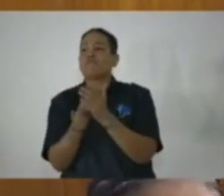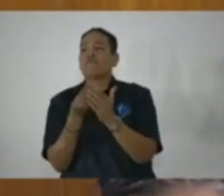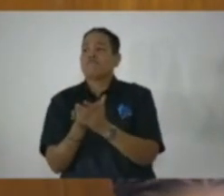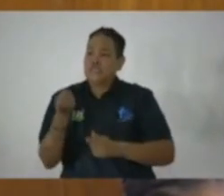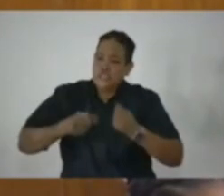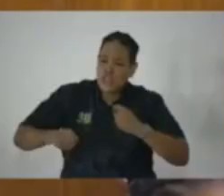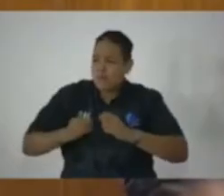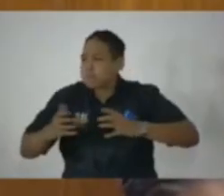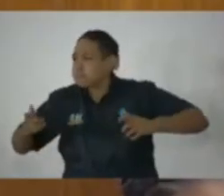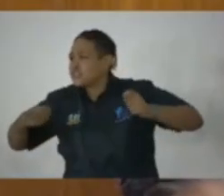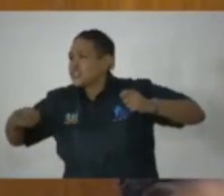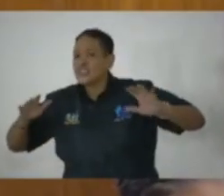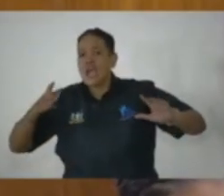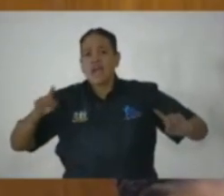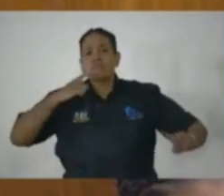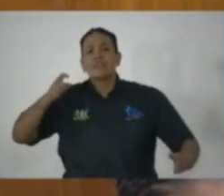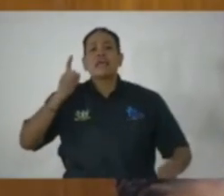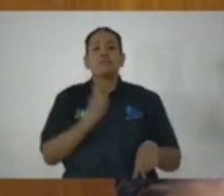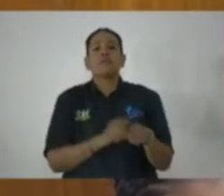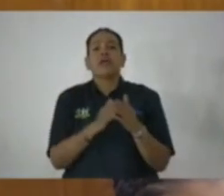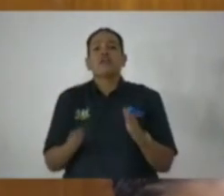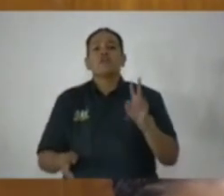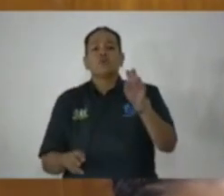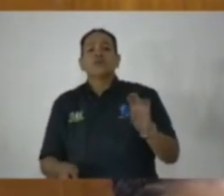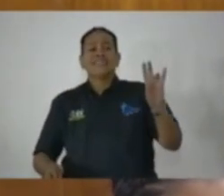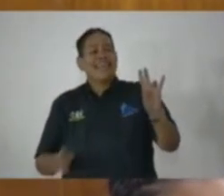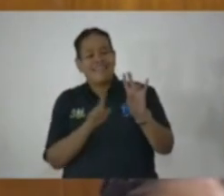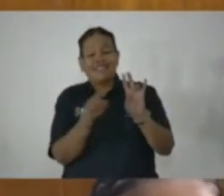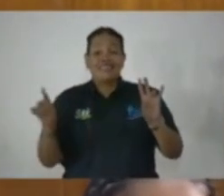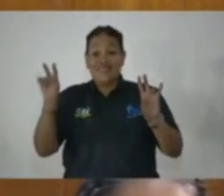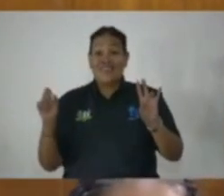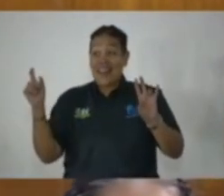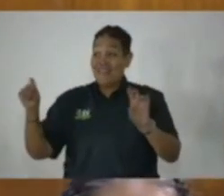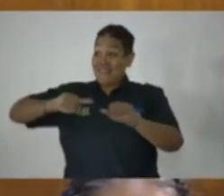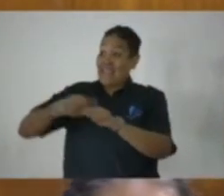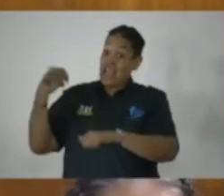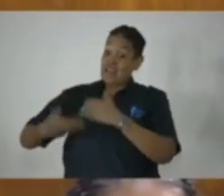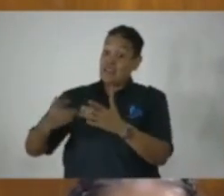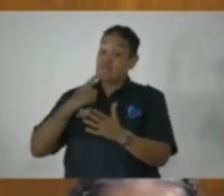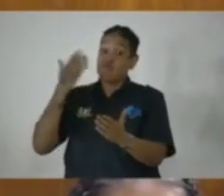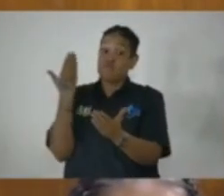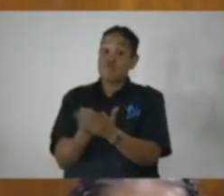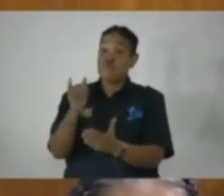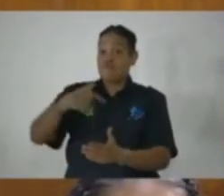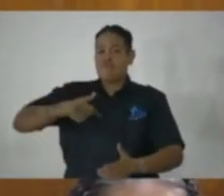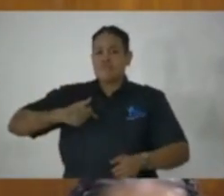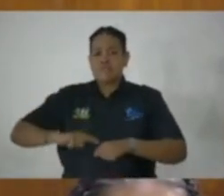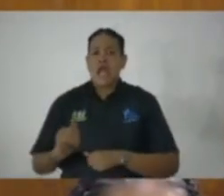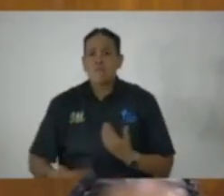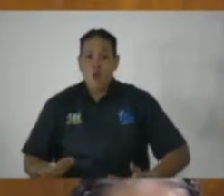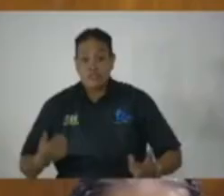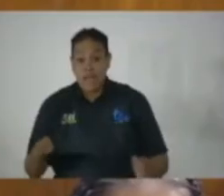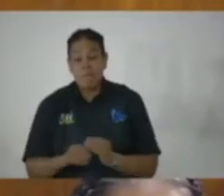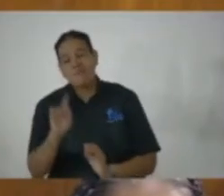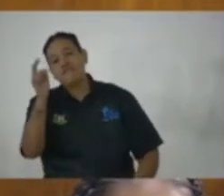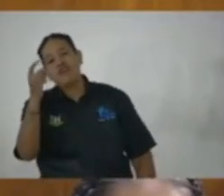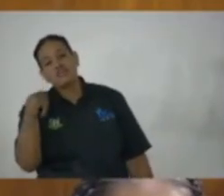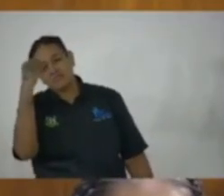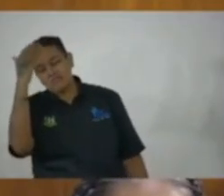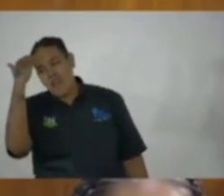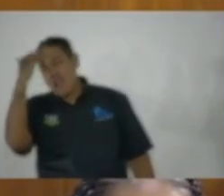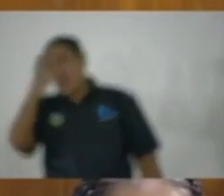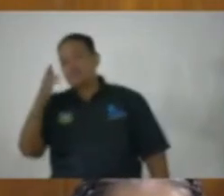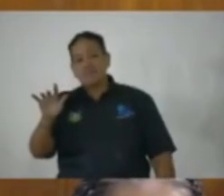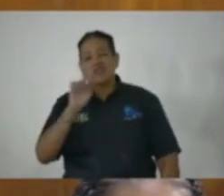turnaround. And they say that the period 2007 to 2011 is proof of that paternity. First of all, let us